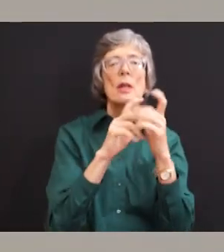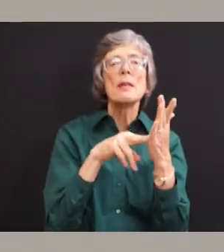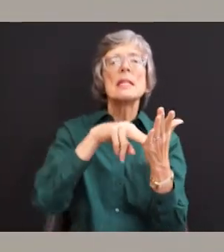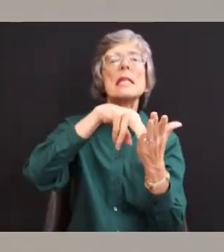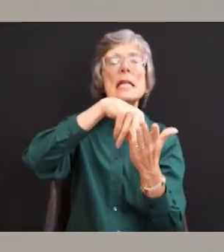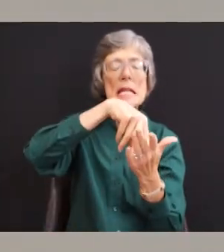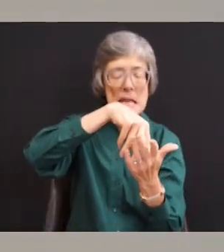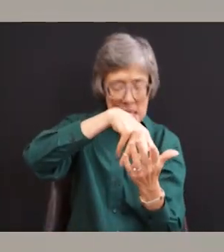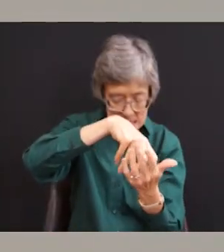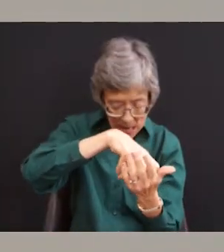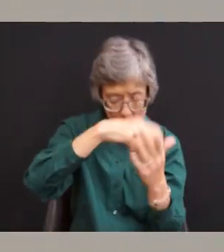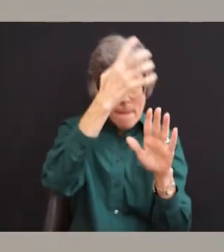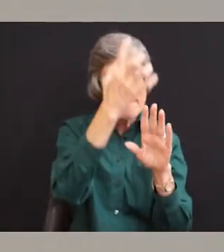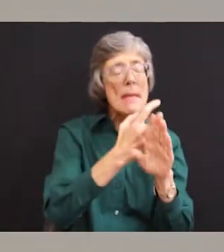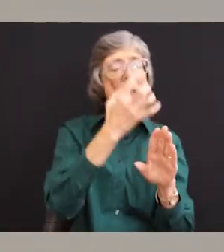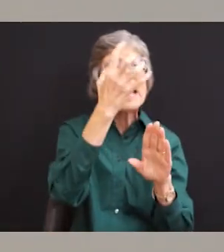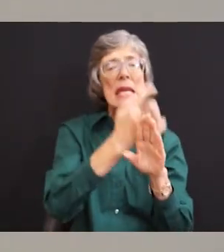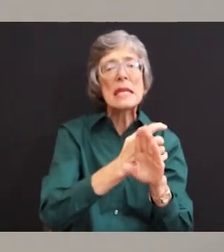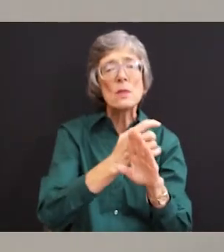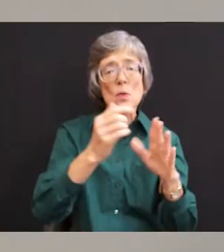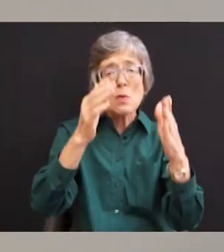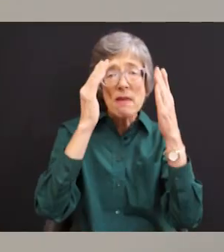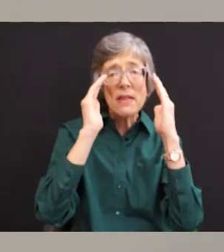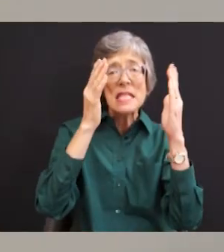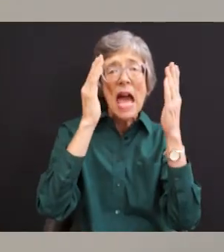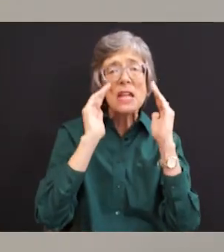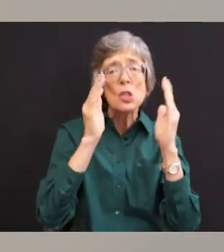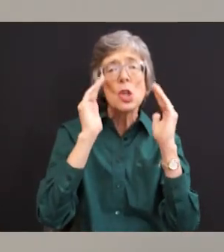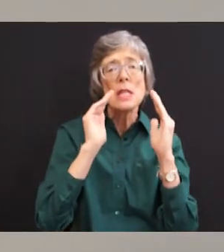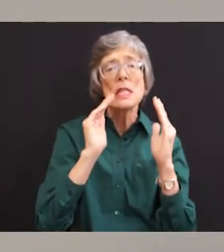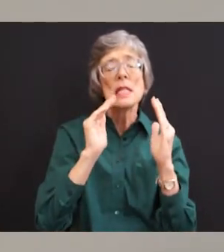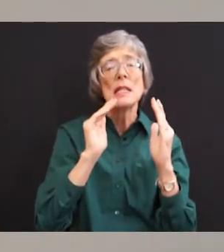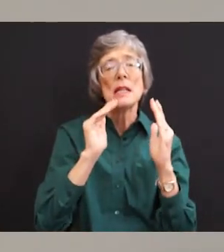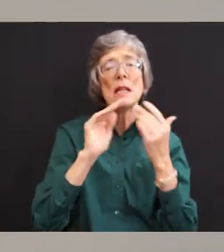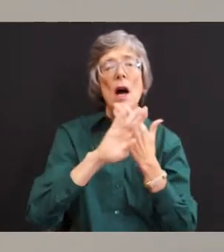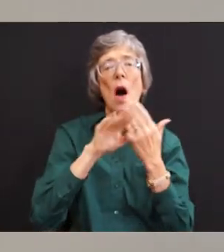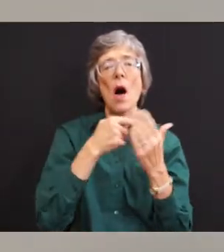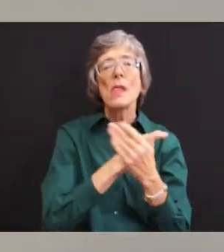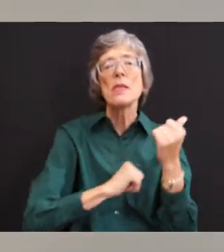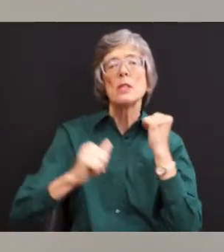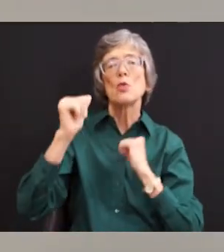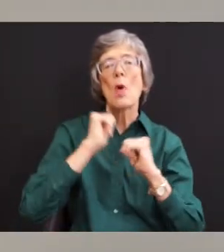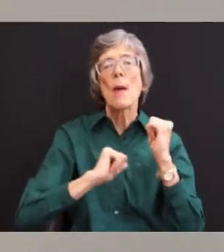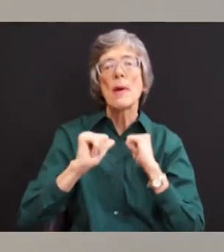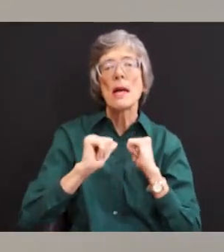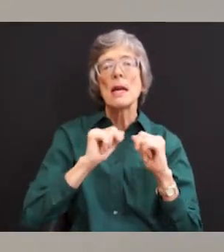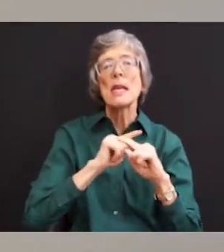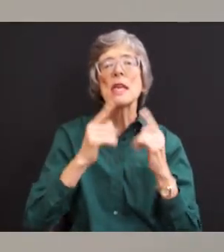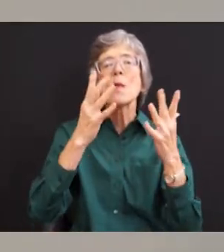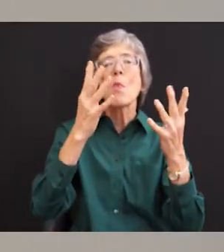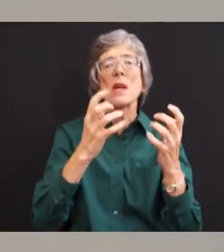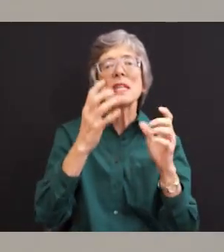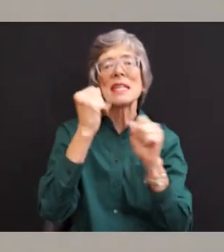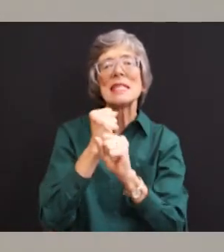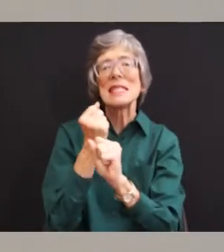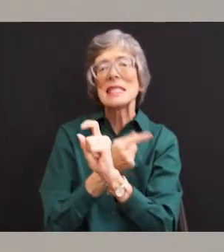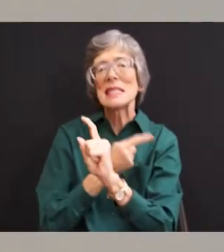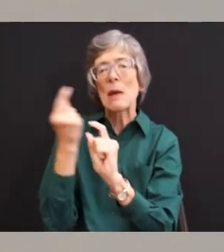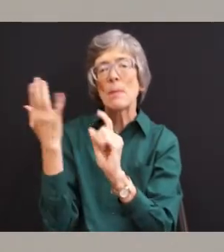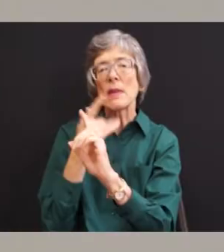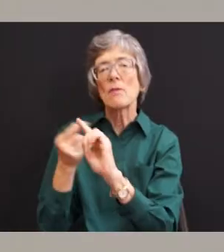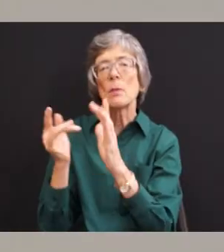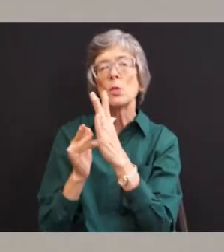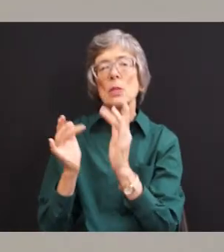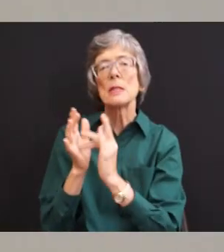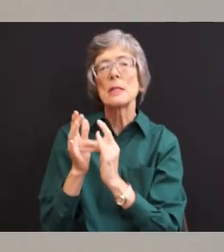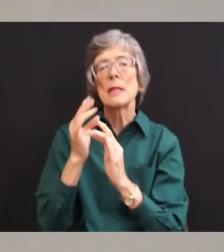down, begging him to have attention to him, right? All these dramatics, wanting to get something from Jesus and thus be seen